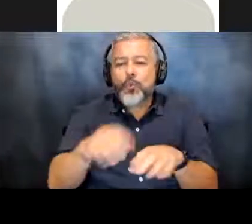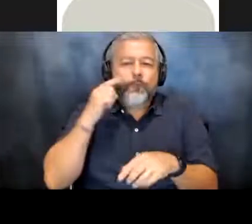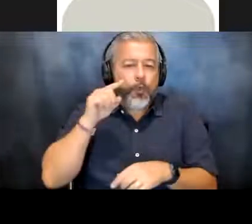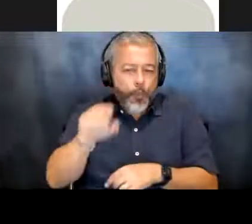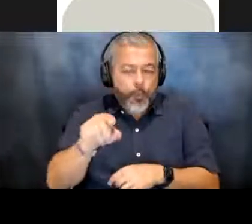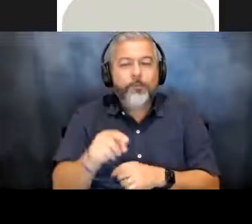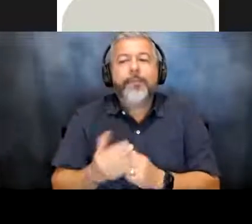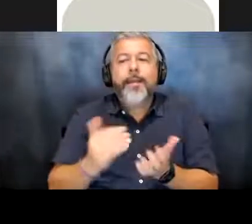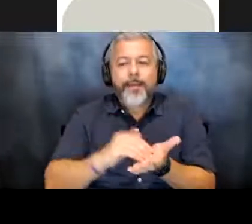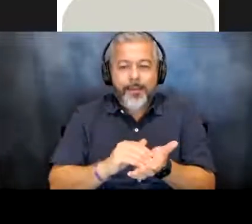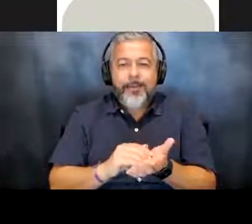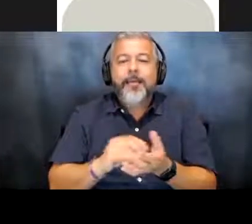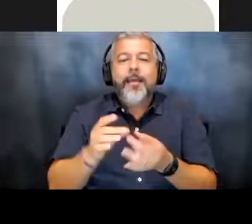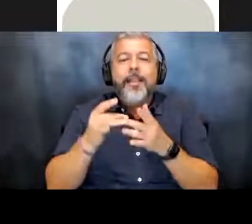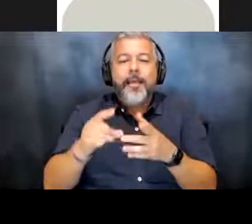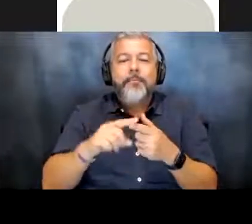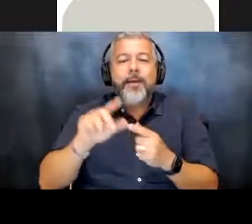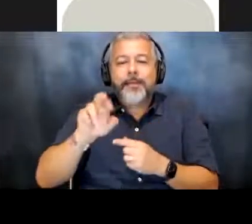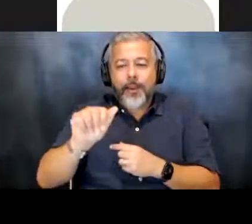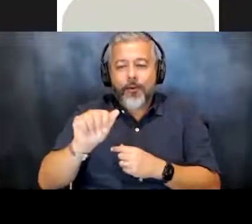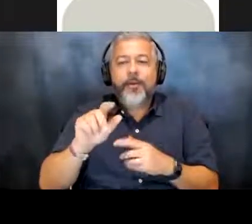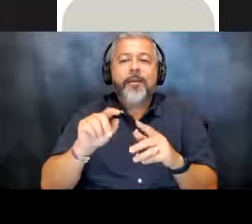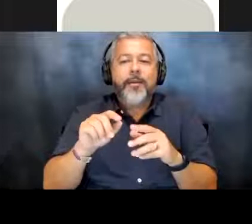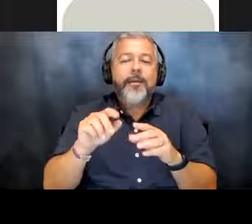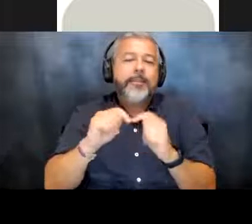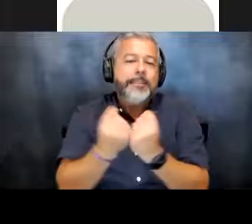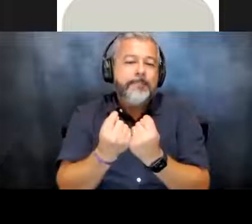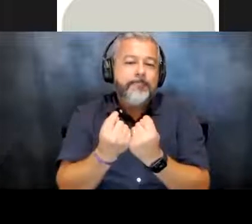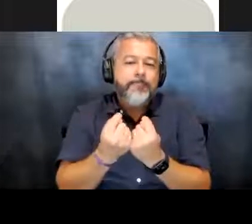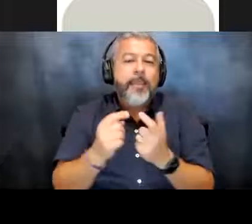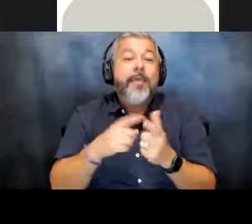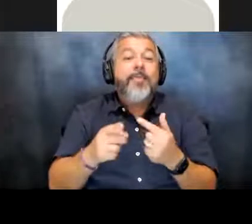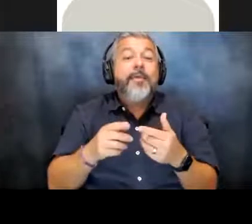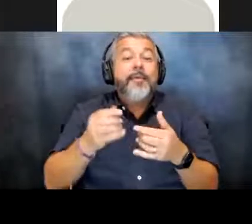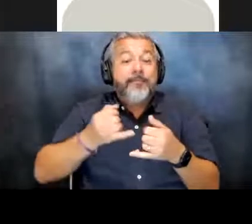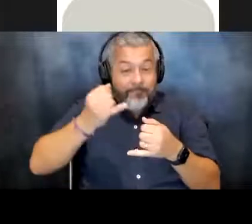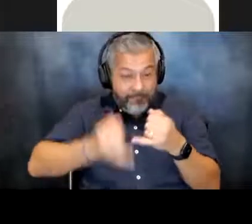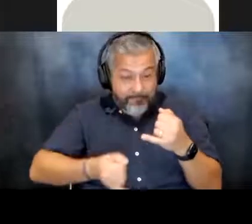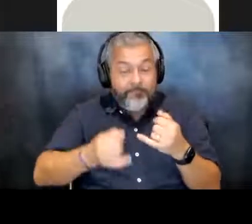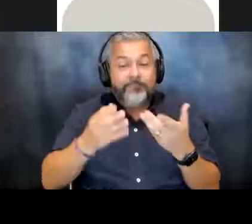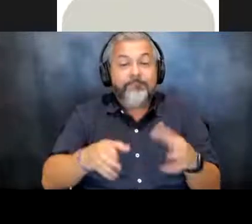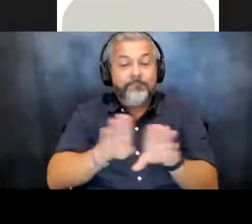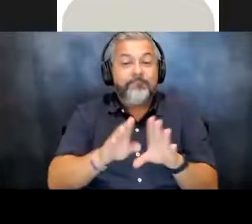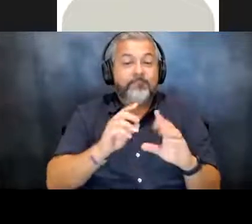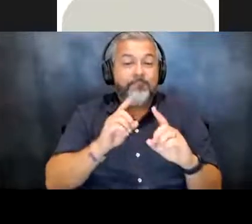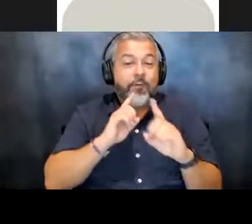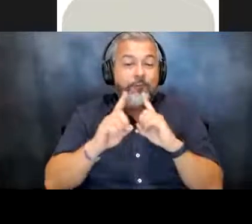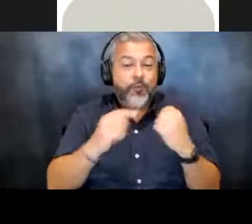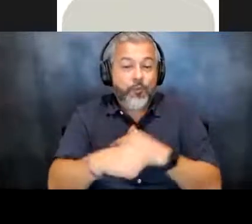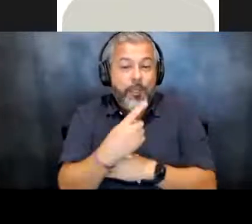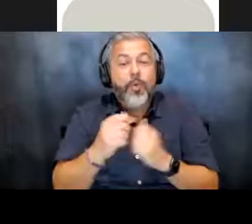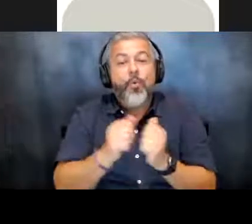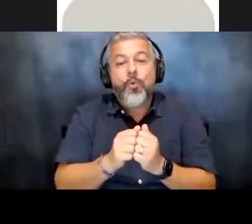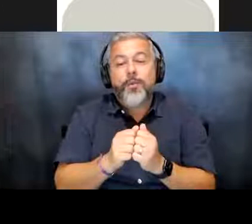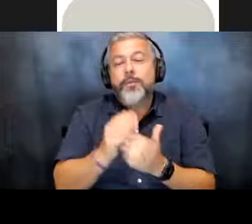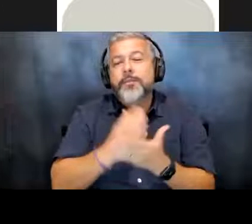led by Tara and the human-centered design team, before we round out the conversation today with some opportunity